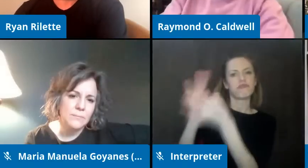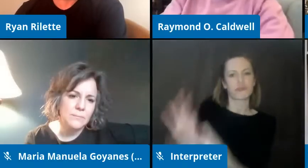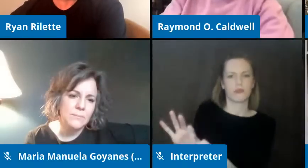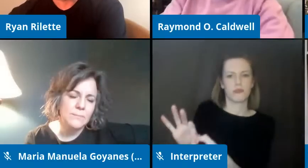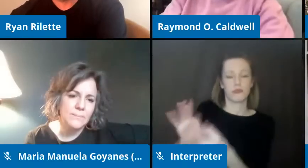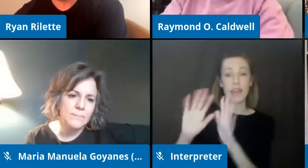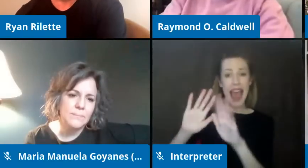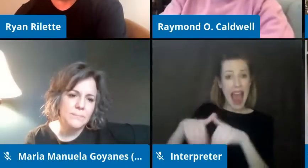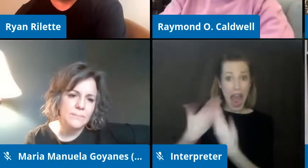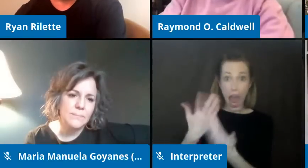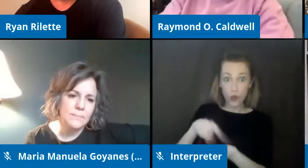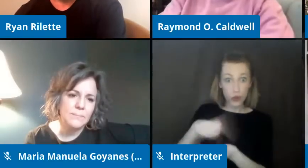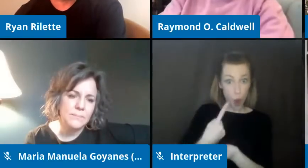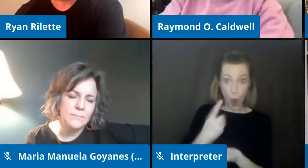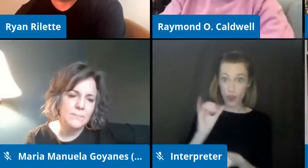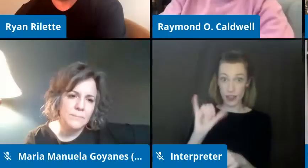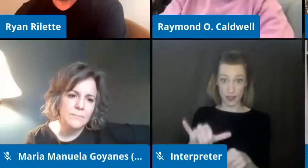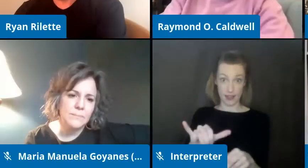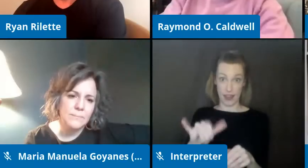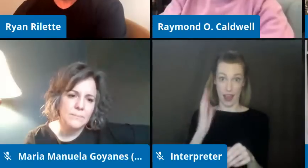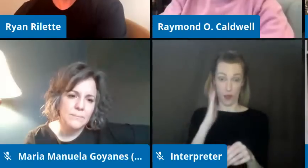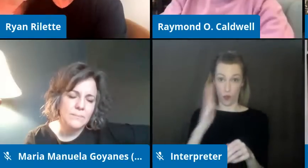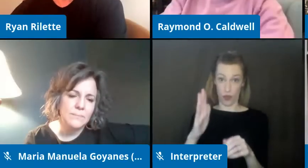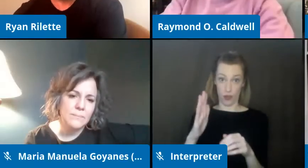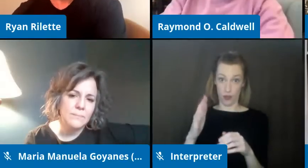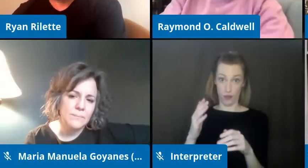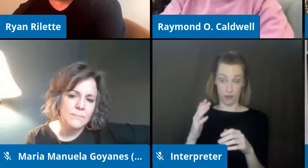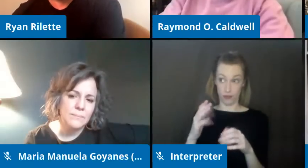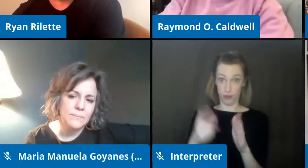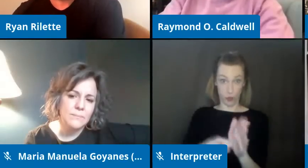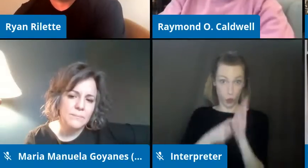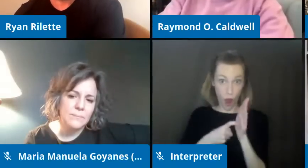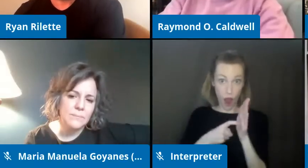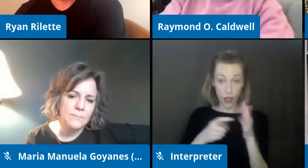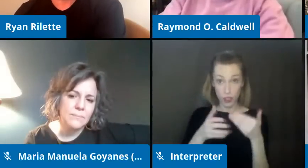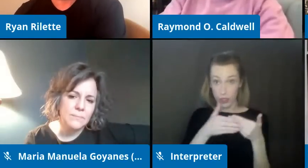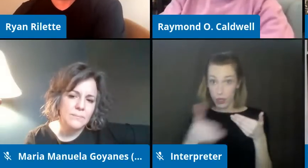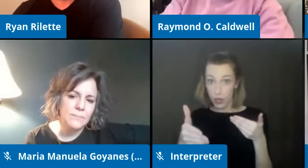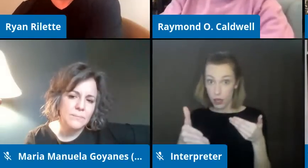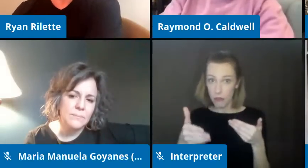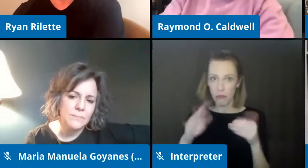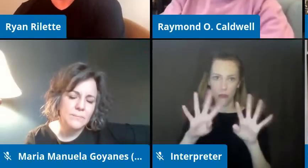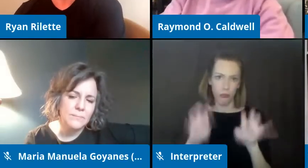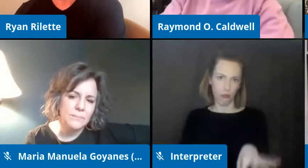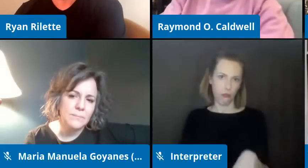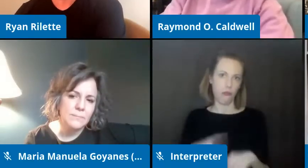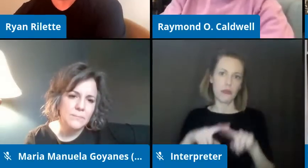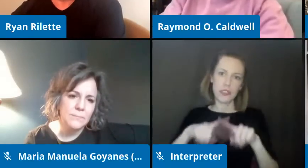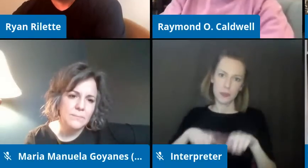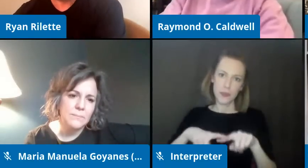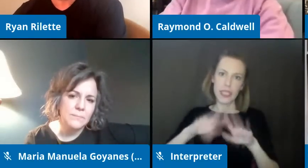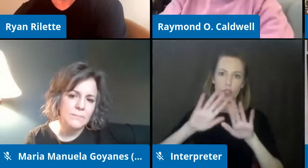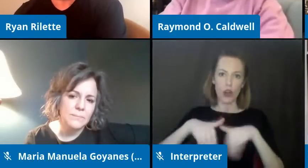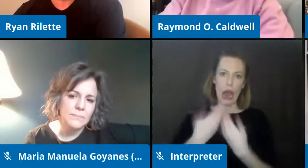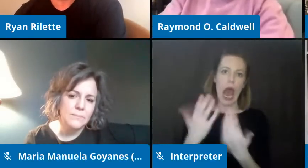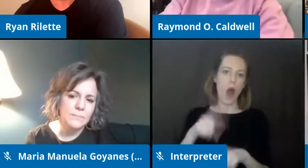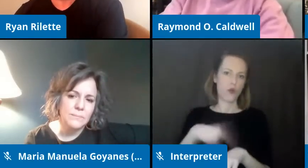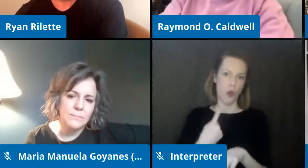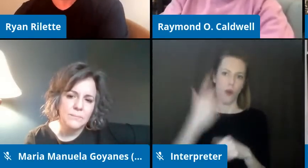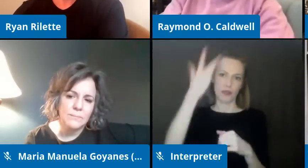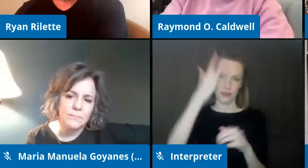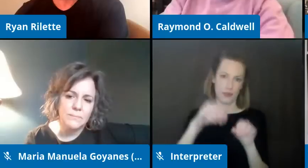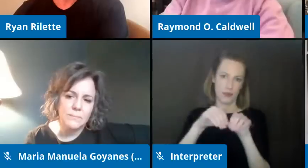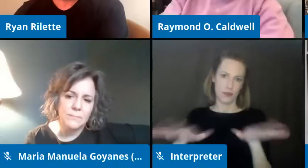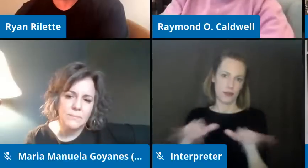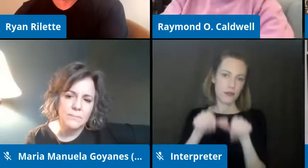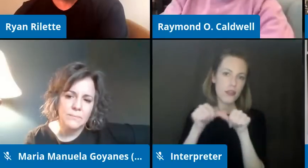hard to say right now, and it depends on how long this lasts, right? But at some point, we're going to come back. And I think, you know, it just sort of depends on how long it lasts. It's going